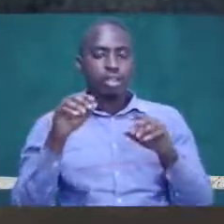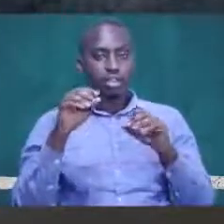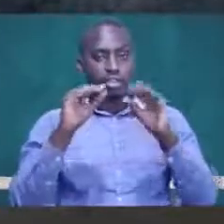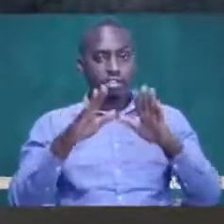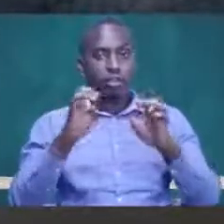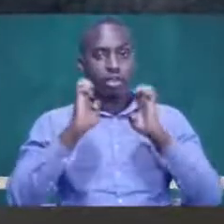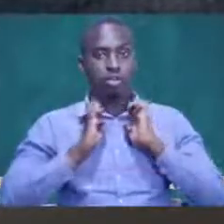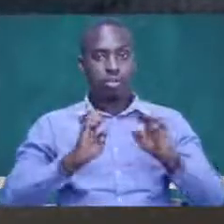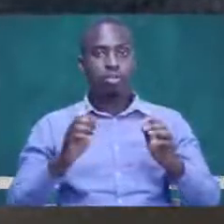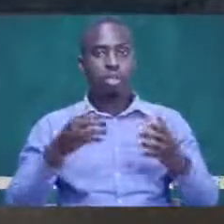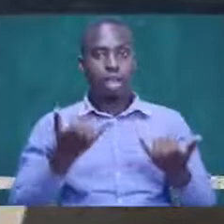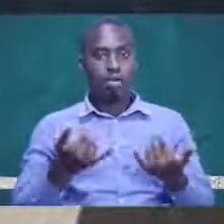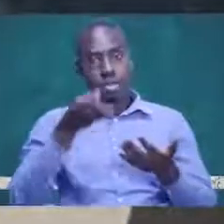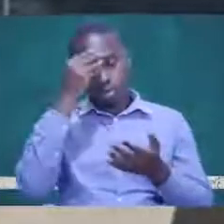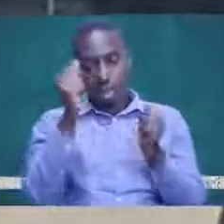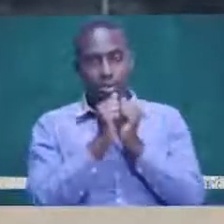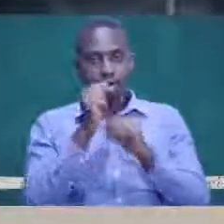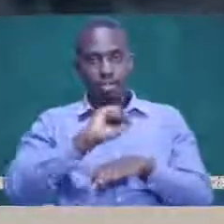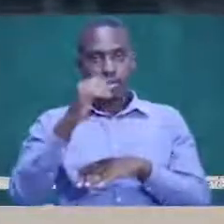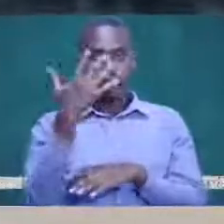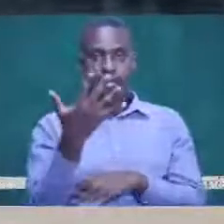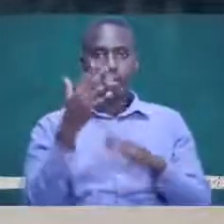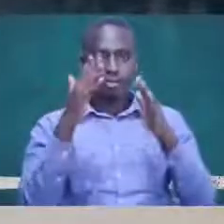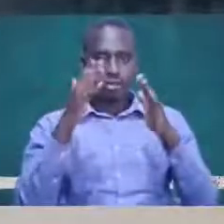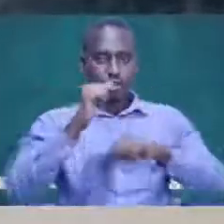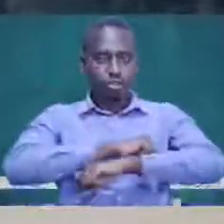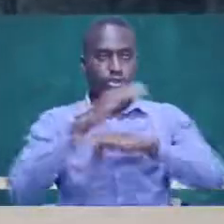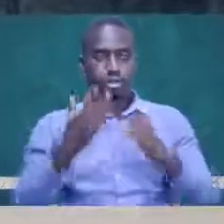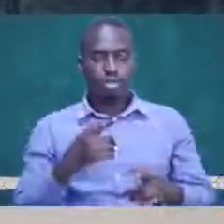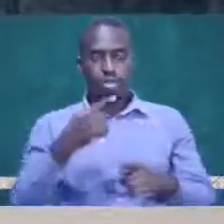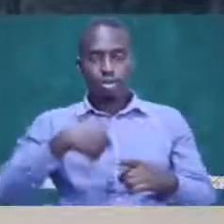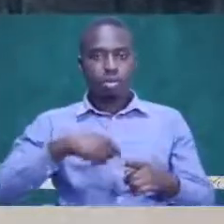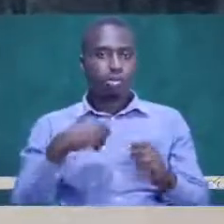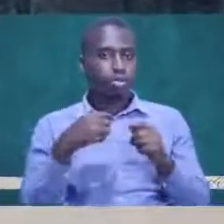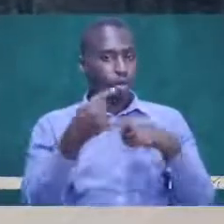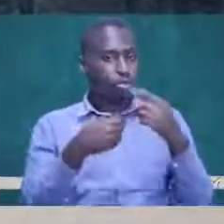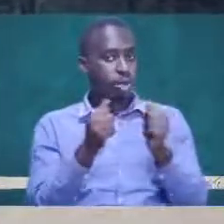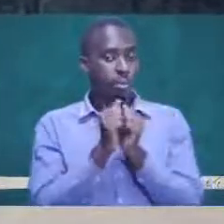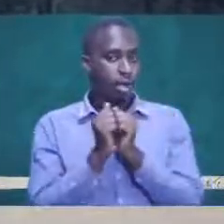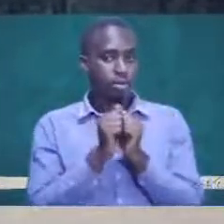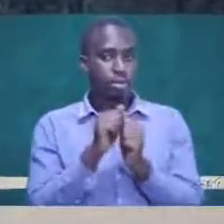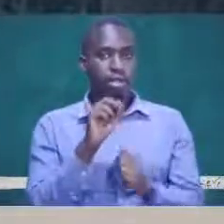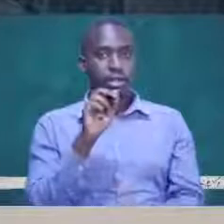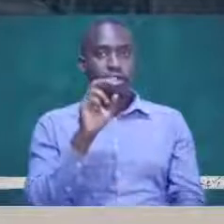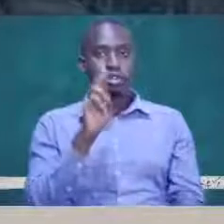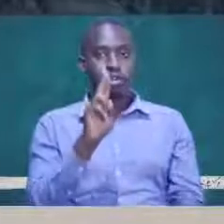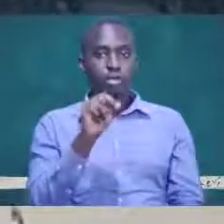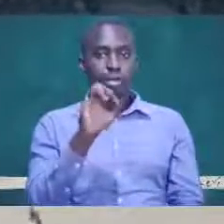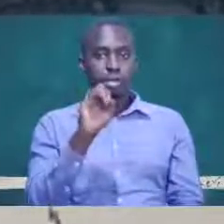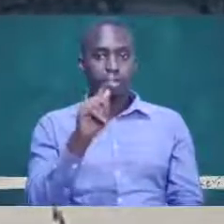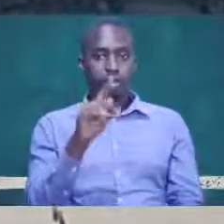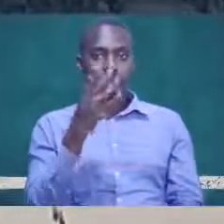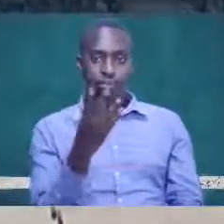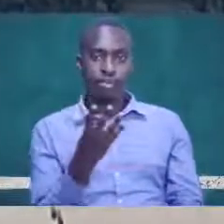senior 5 students. And we are still on unit 4, which is